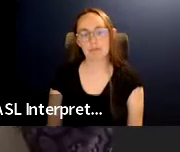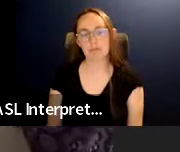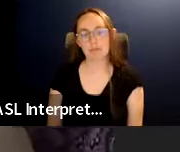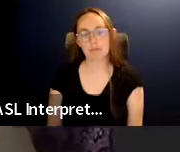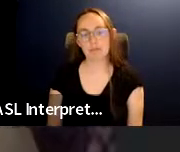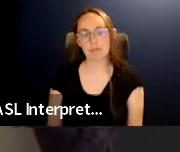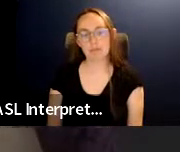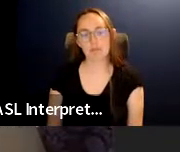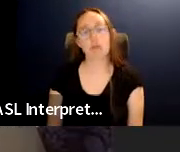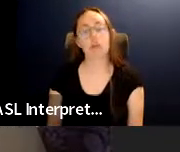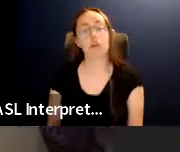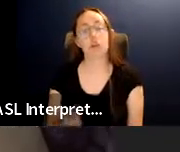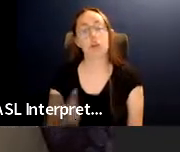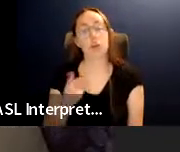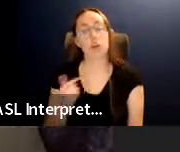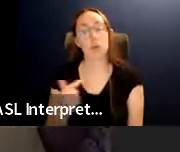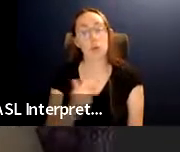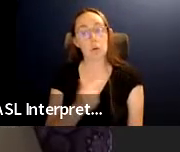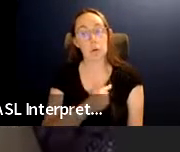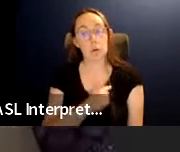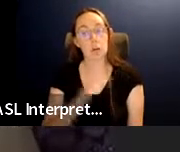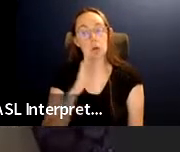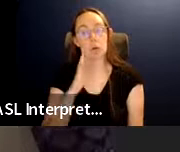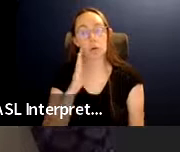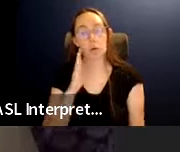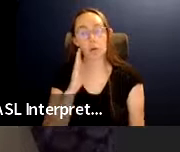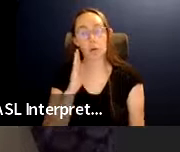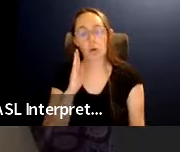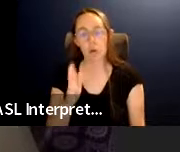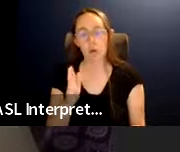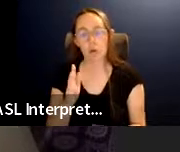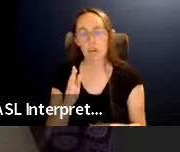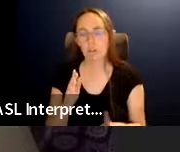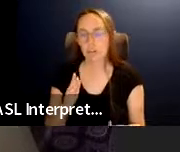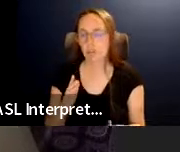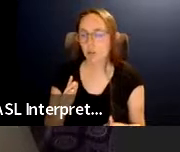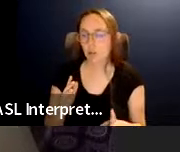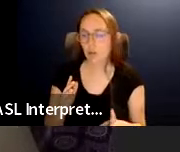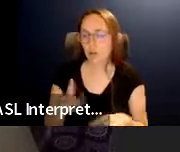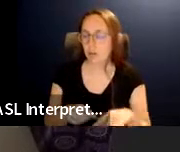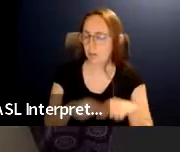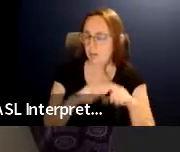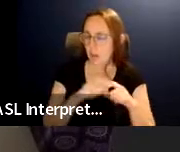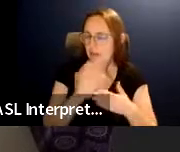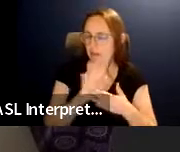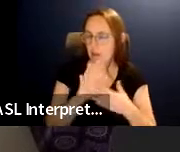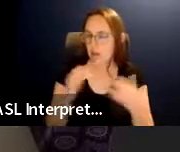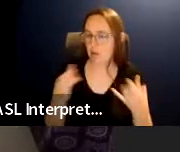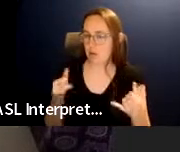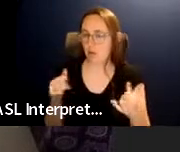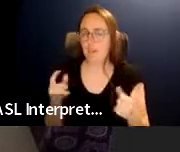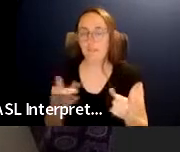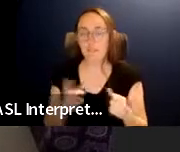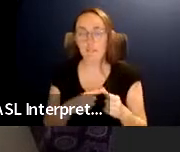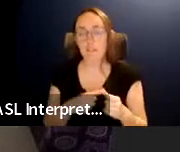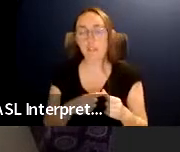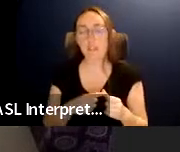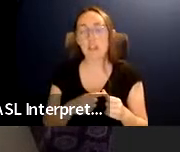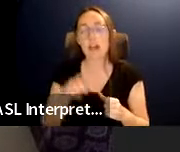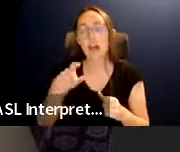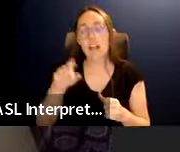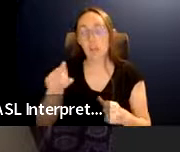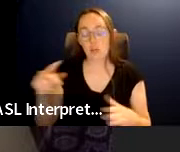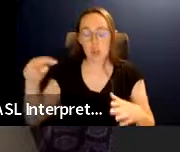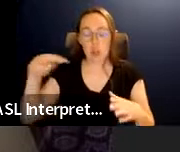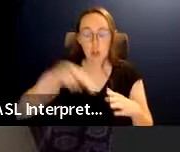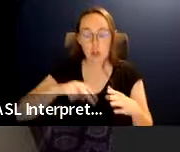We are going to make a multi-use. I'm just gonna pause this, and I need you to go into your